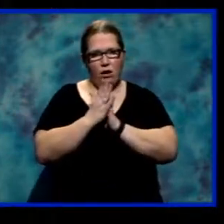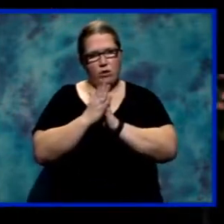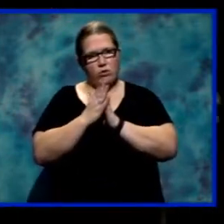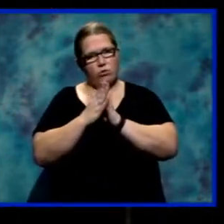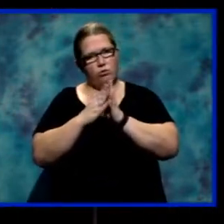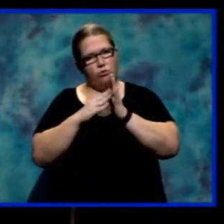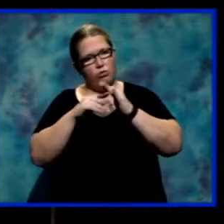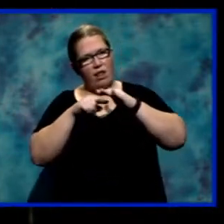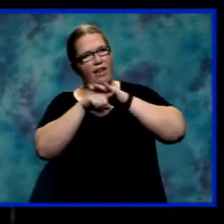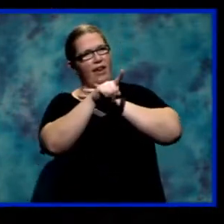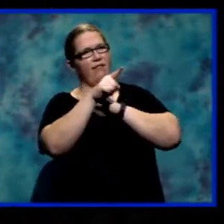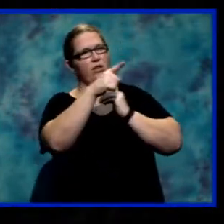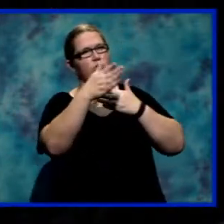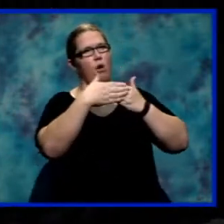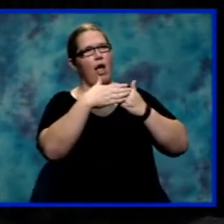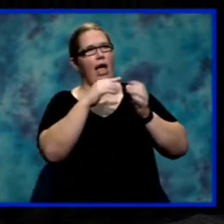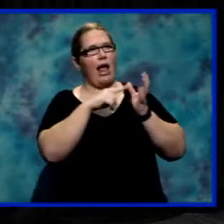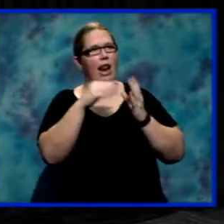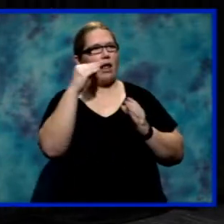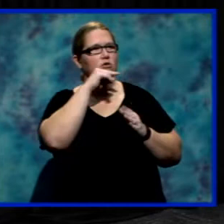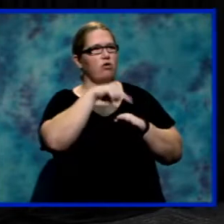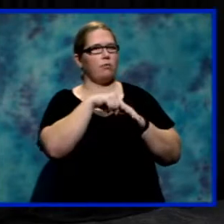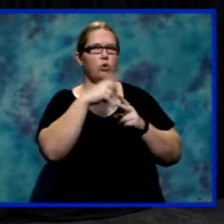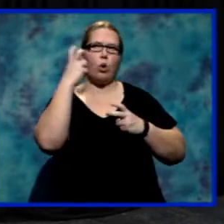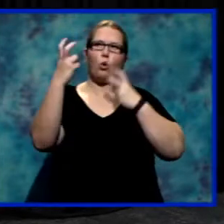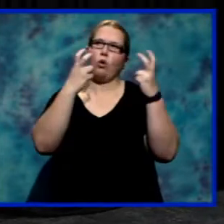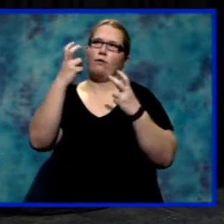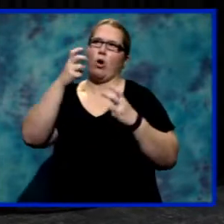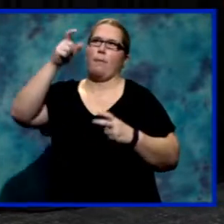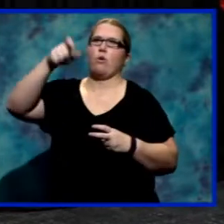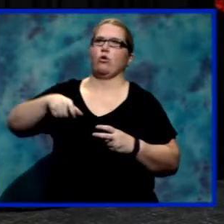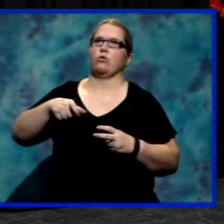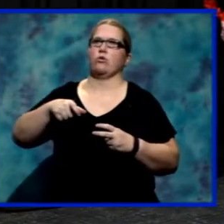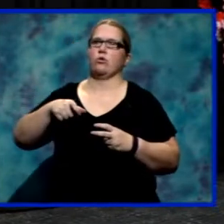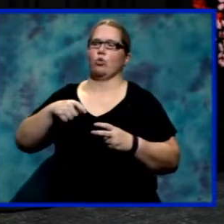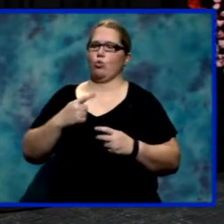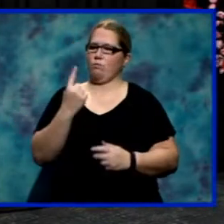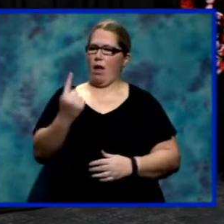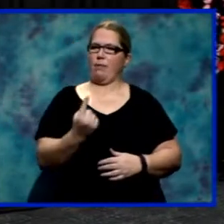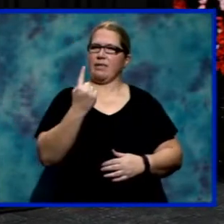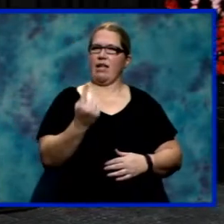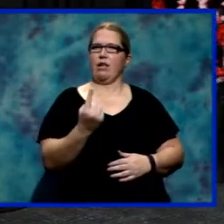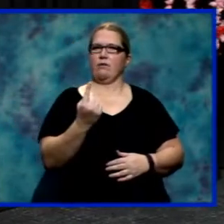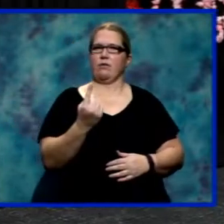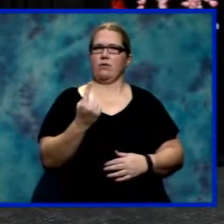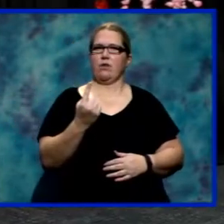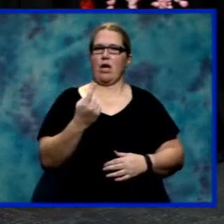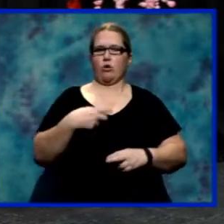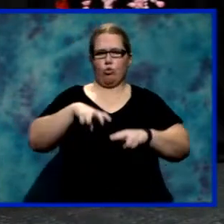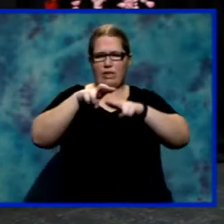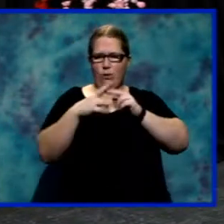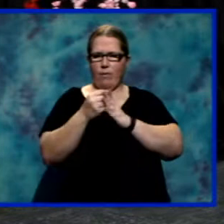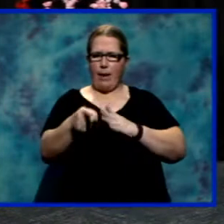at lunchtime and look for someone who's by themselves and to go and sit with